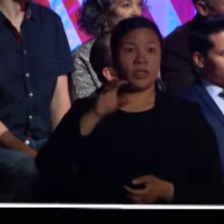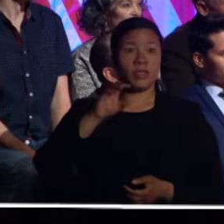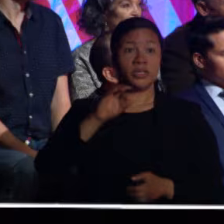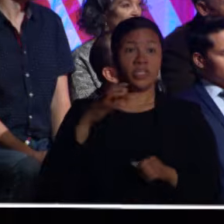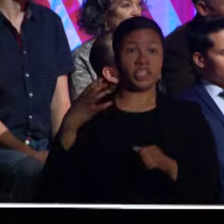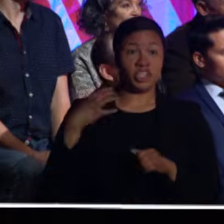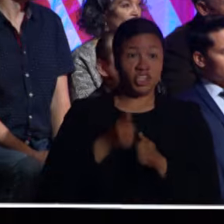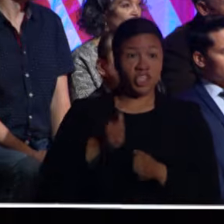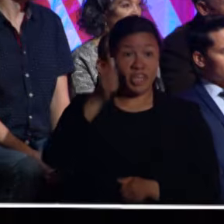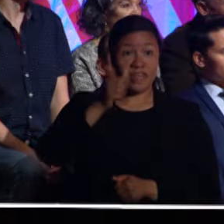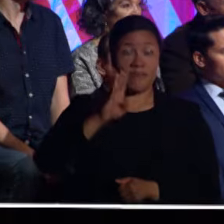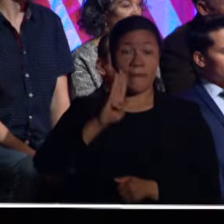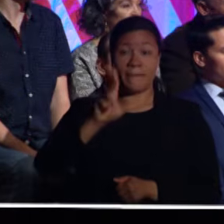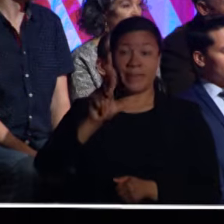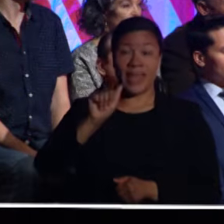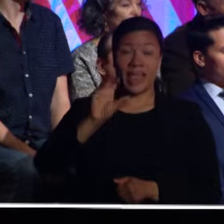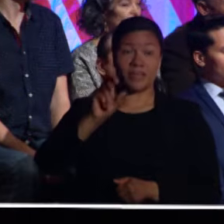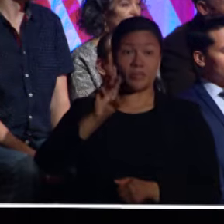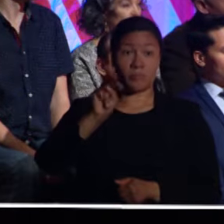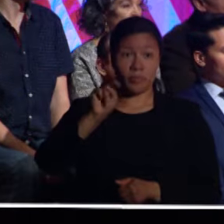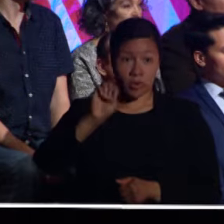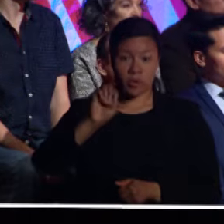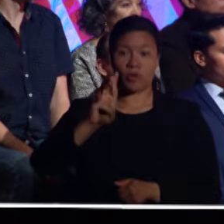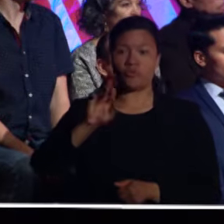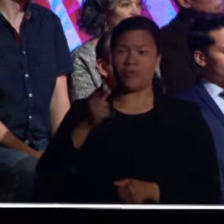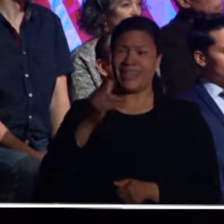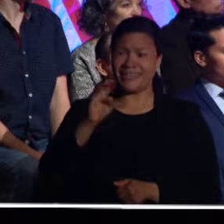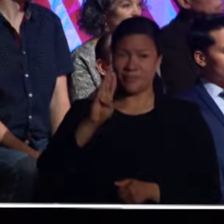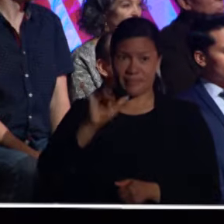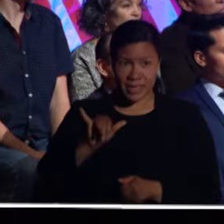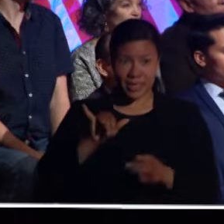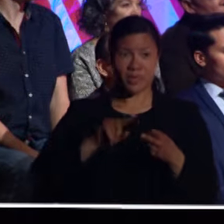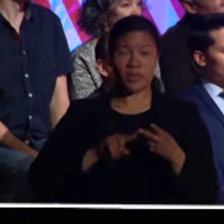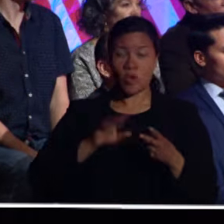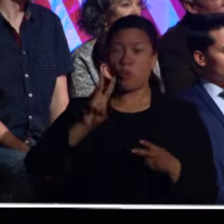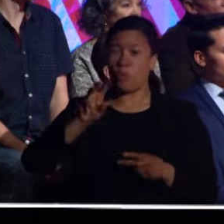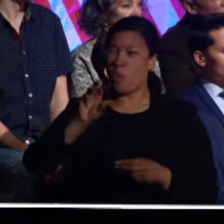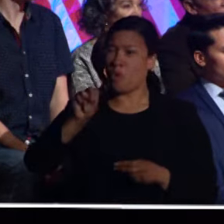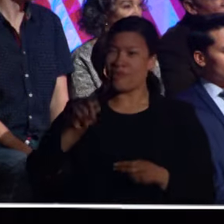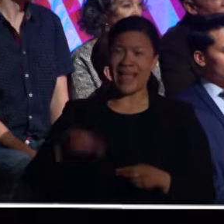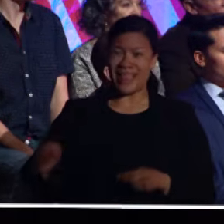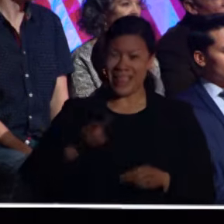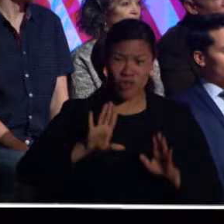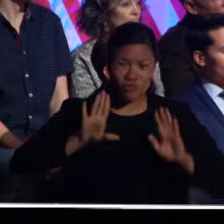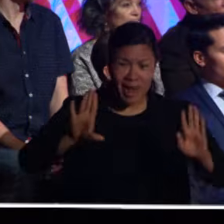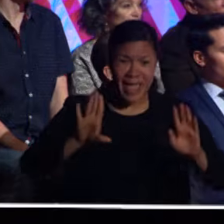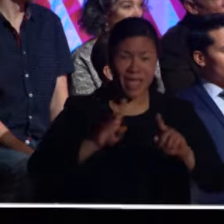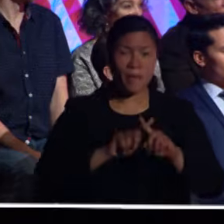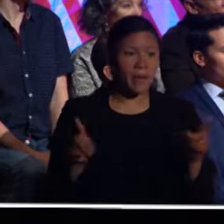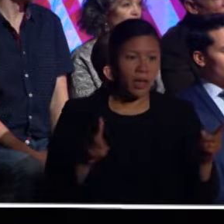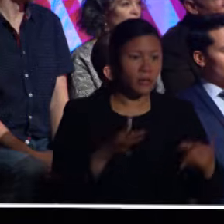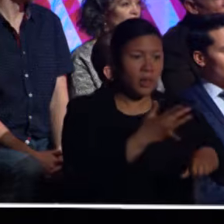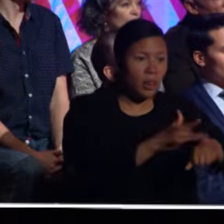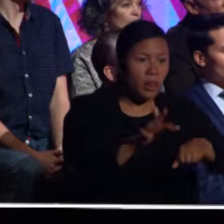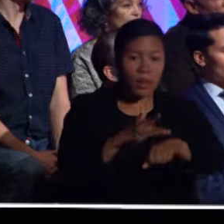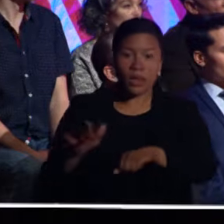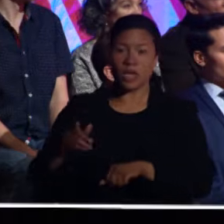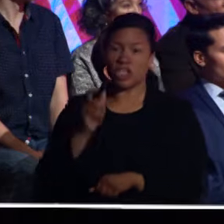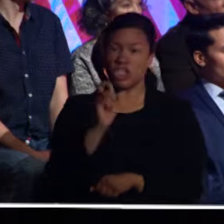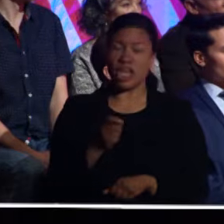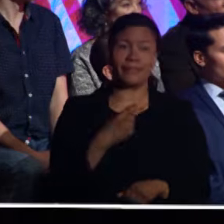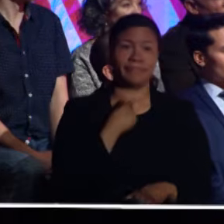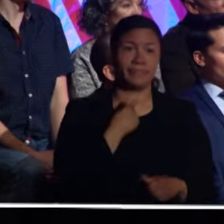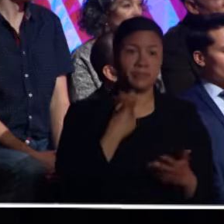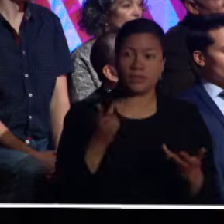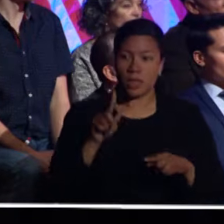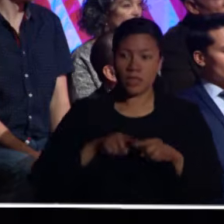the best, but they can't do it all by themselves. They can't fill those seats by themselves. While I